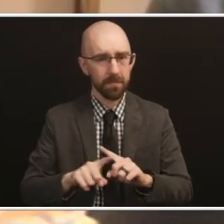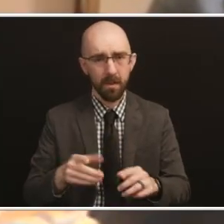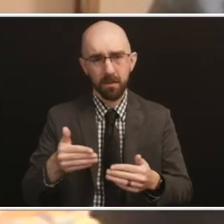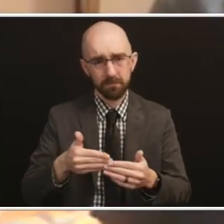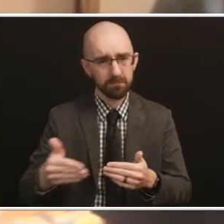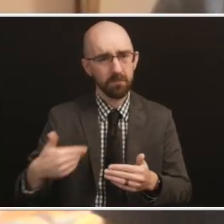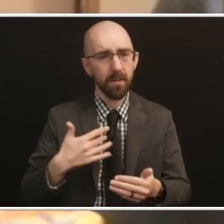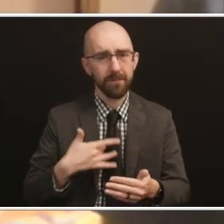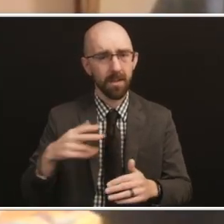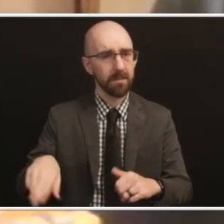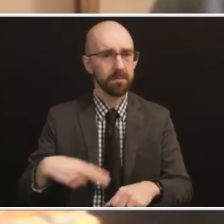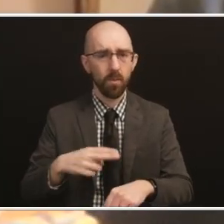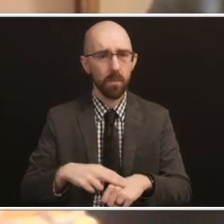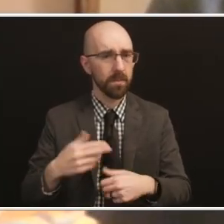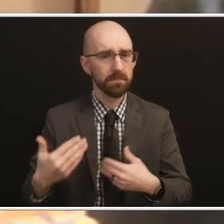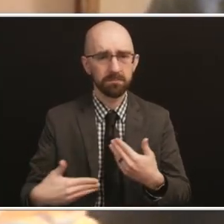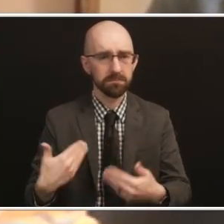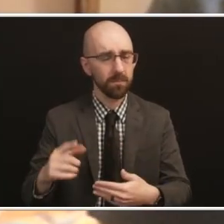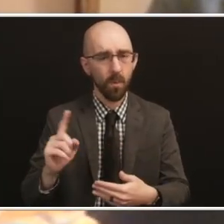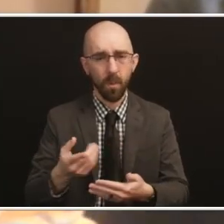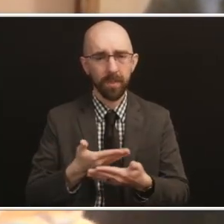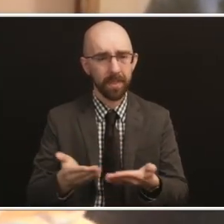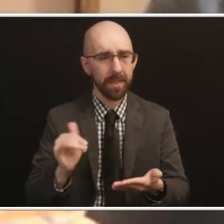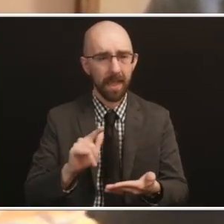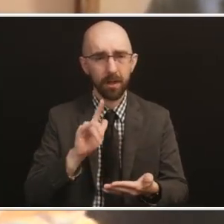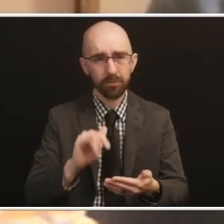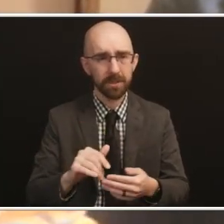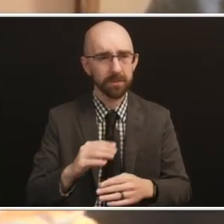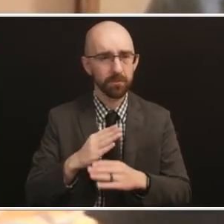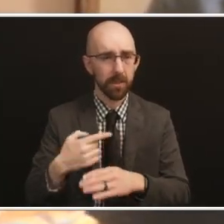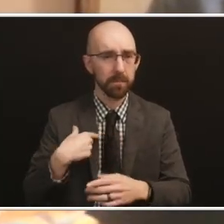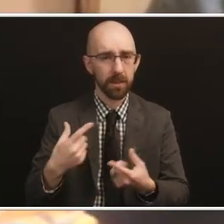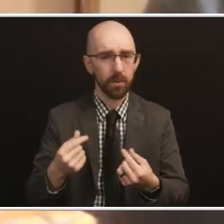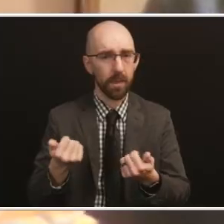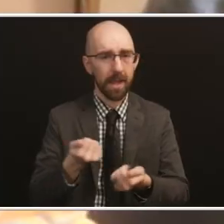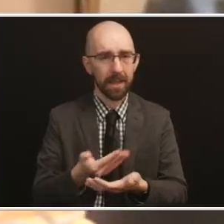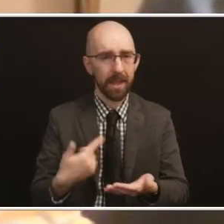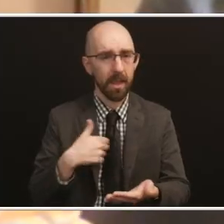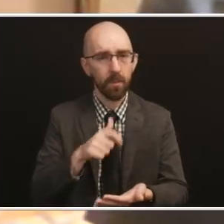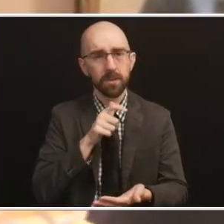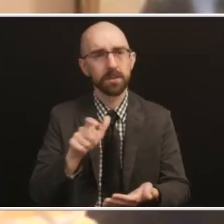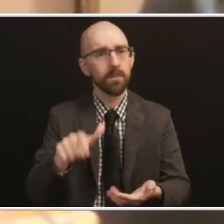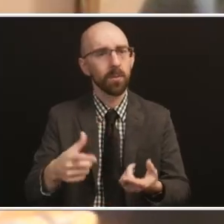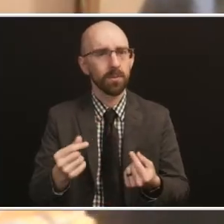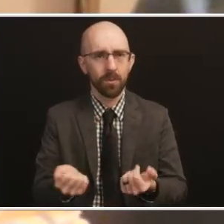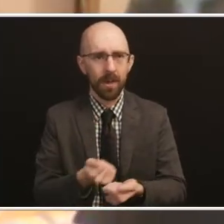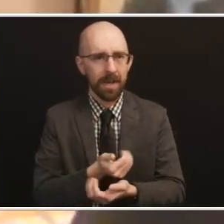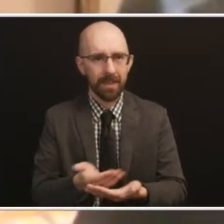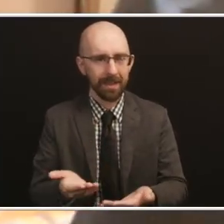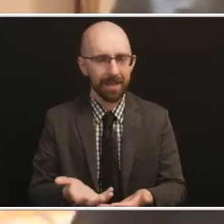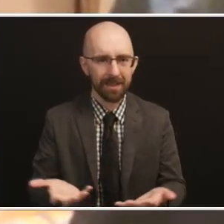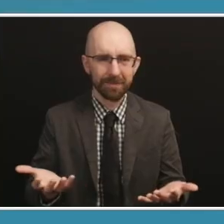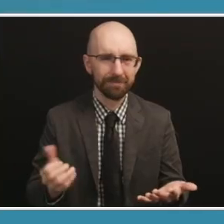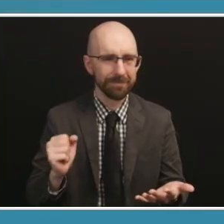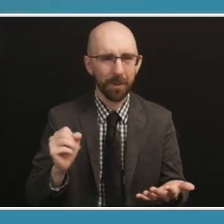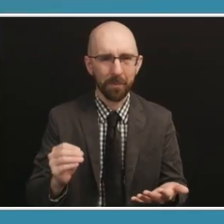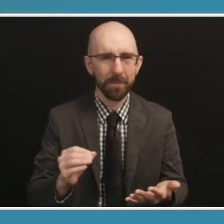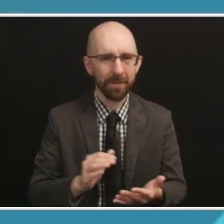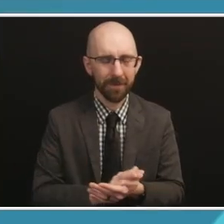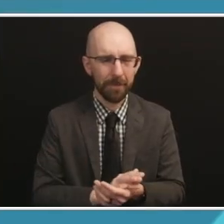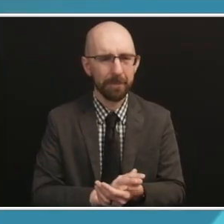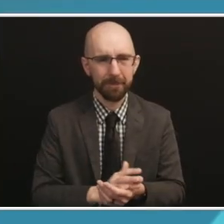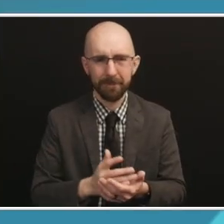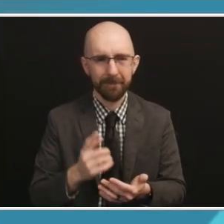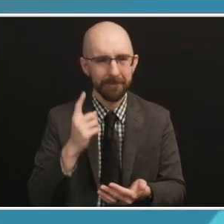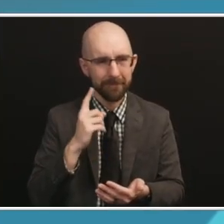felt normal. The only thing that really kept me from doing anything is I wasn't supposed to be doing anything. Right. So, but as